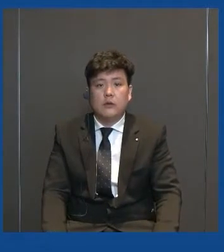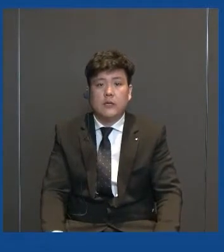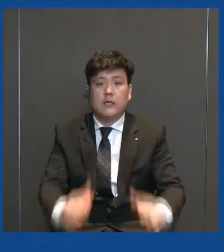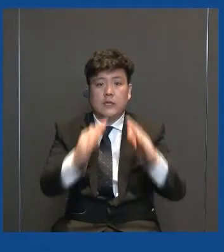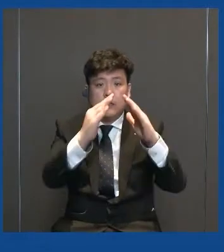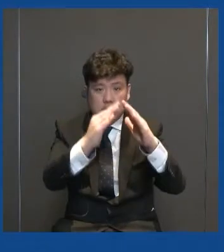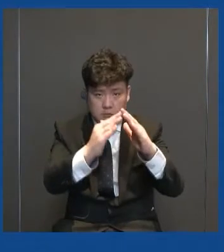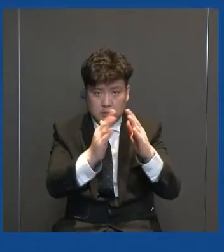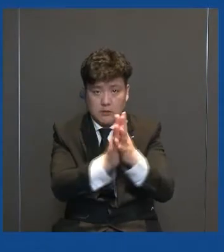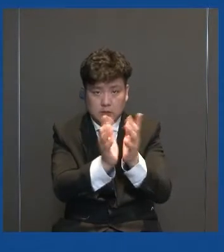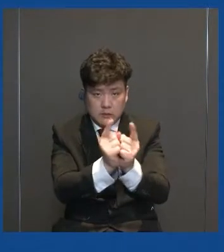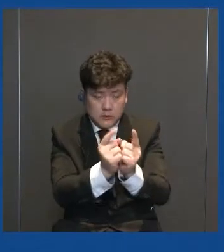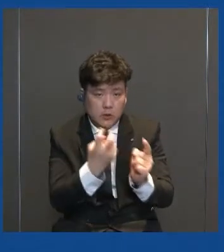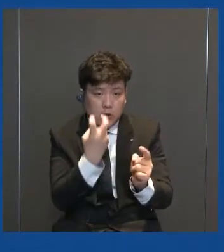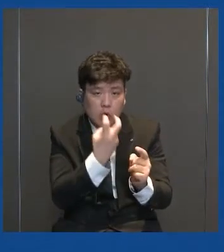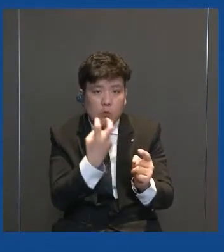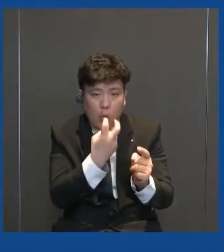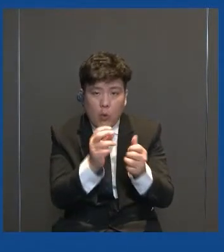promotion.